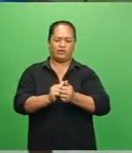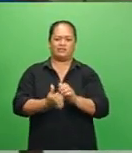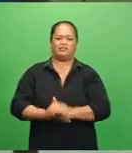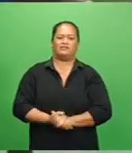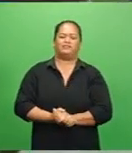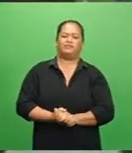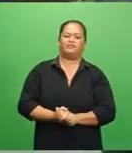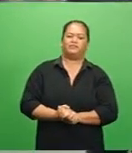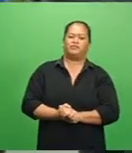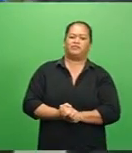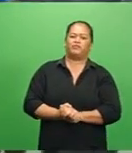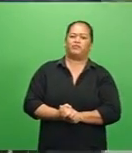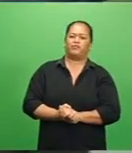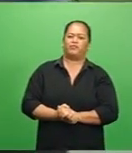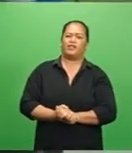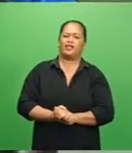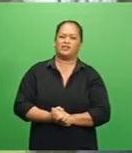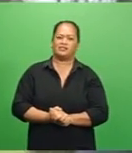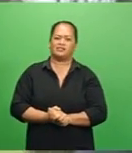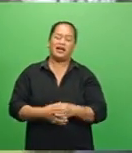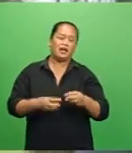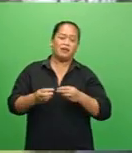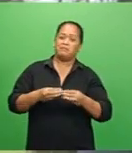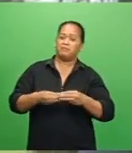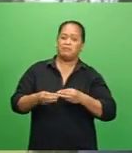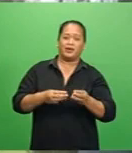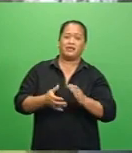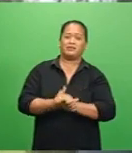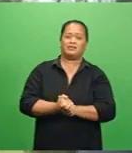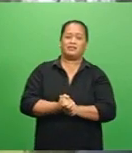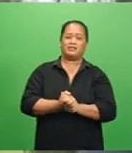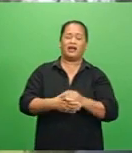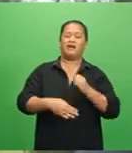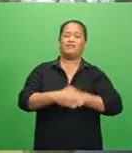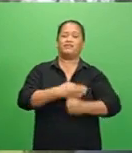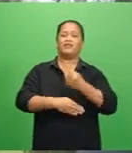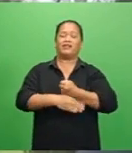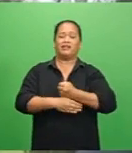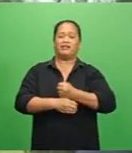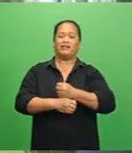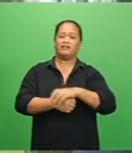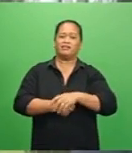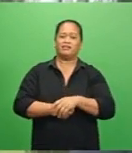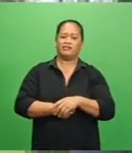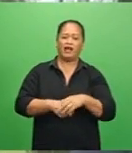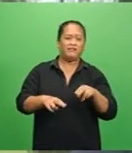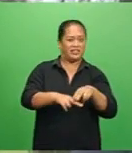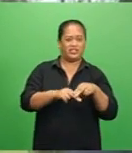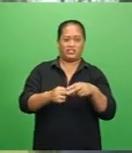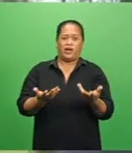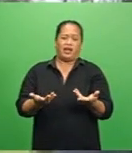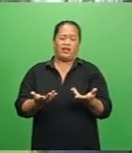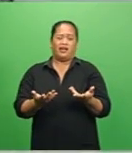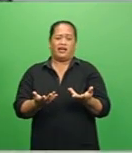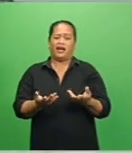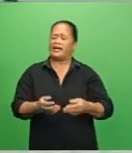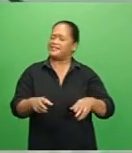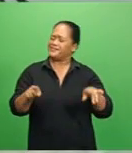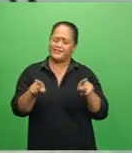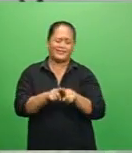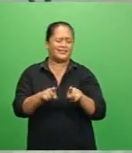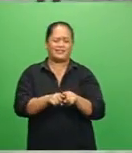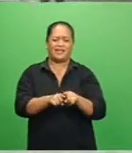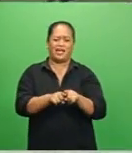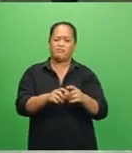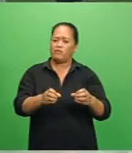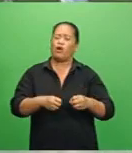sport. The management team, the board and the development team and I are looking to have the same opportunities that's available for the men,